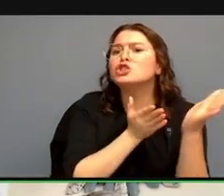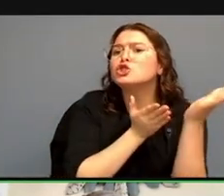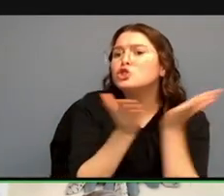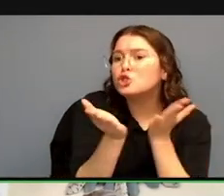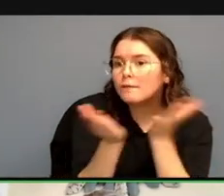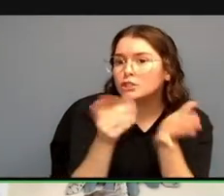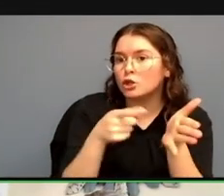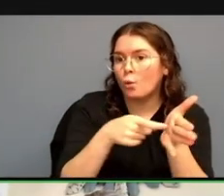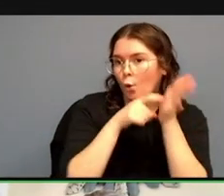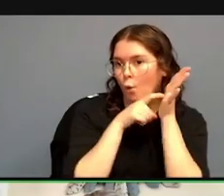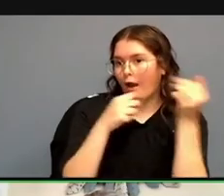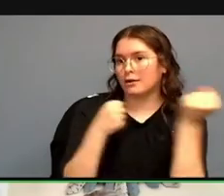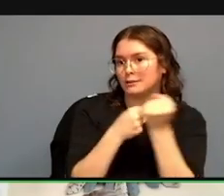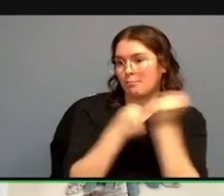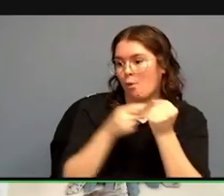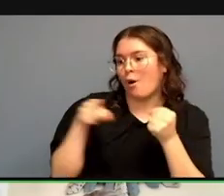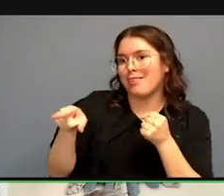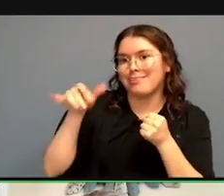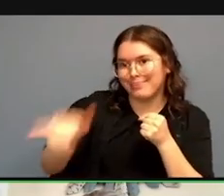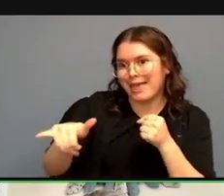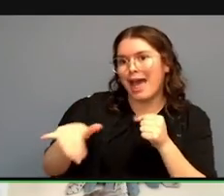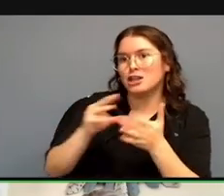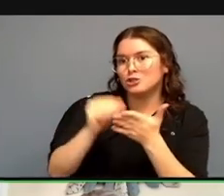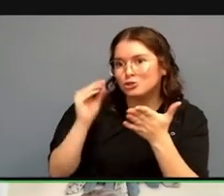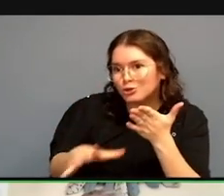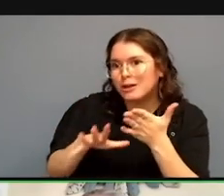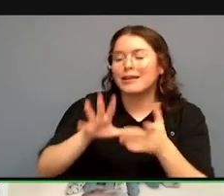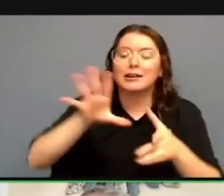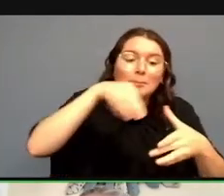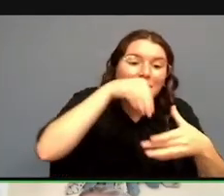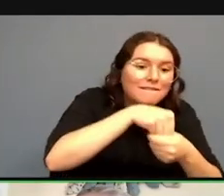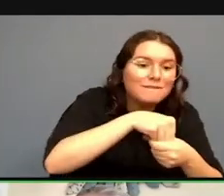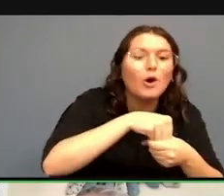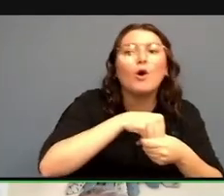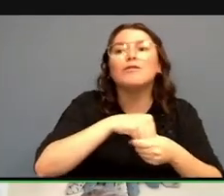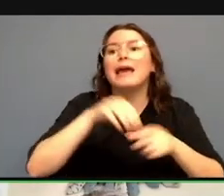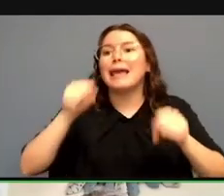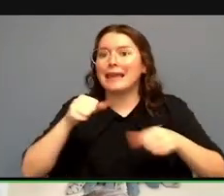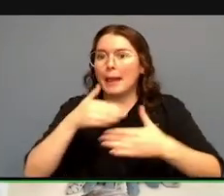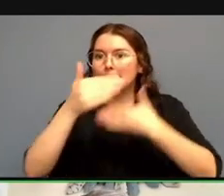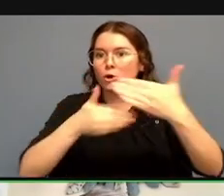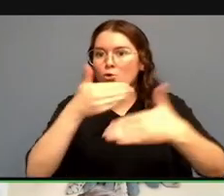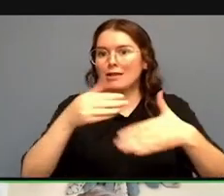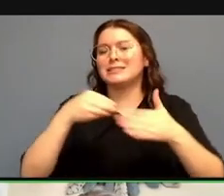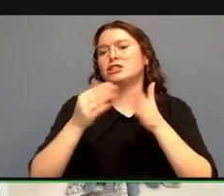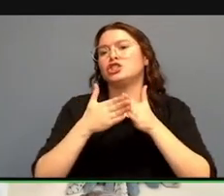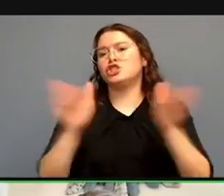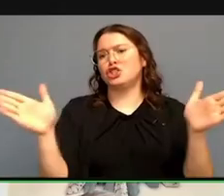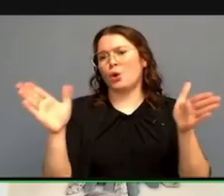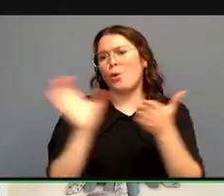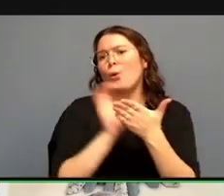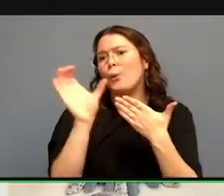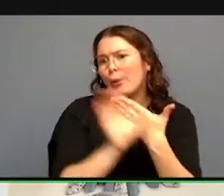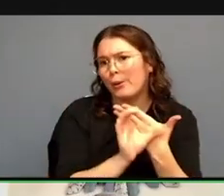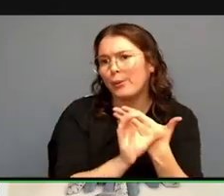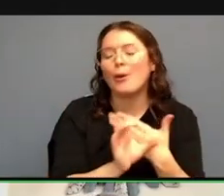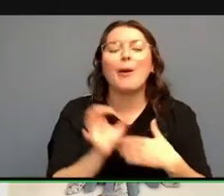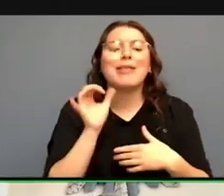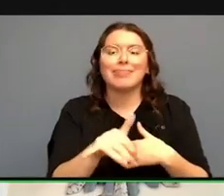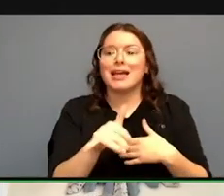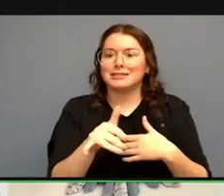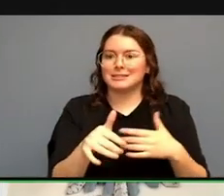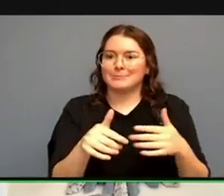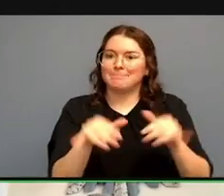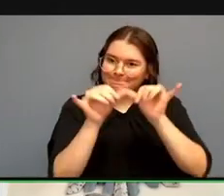required to support the student to be involved in and progress in the general curriculum. So those are the standards that we're looking